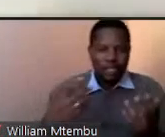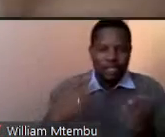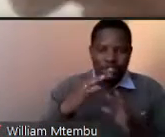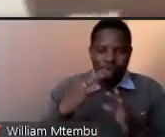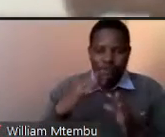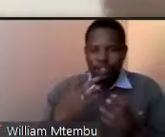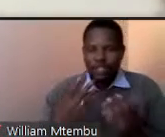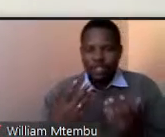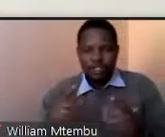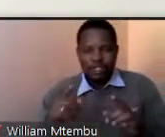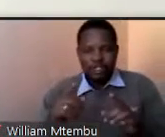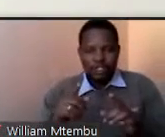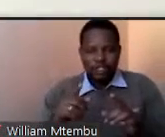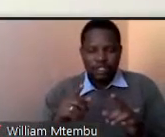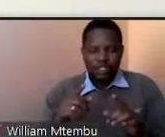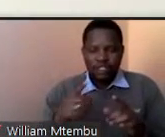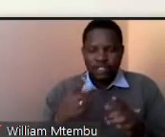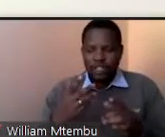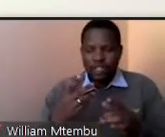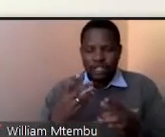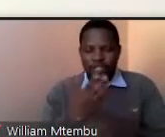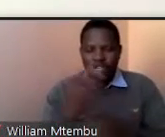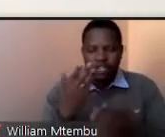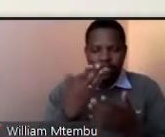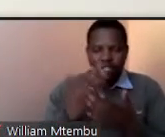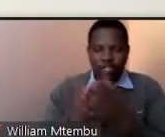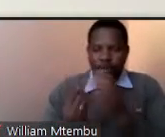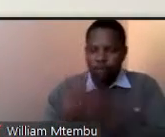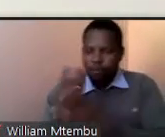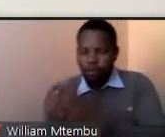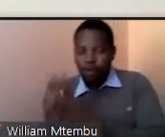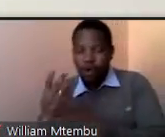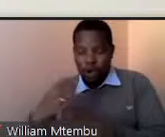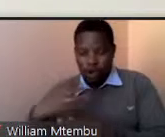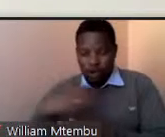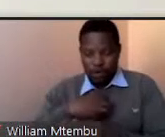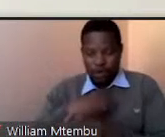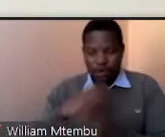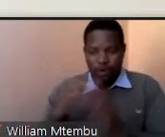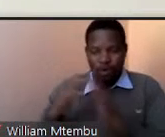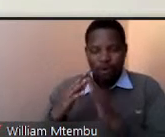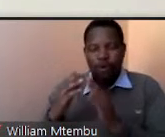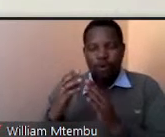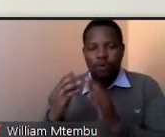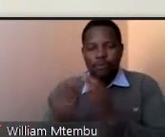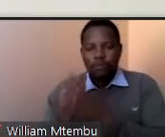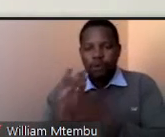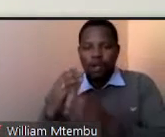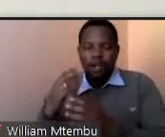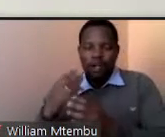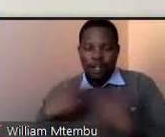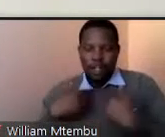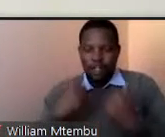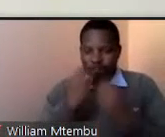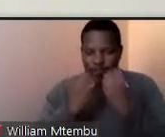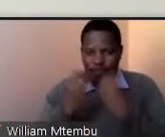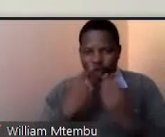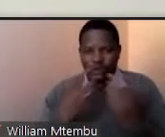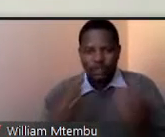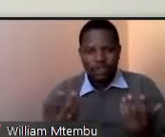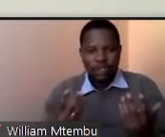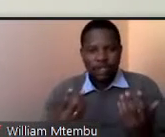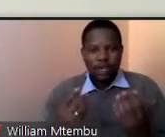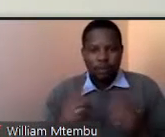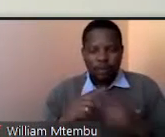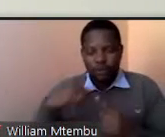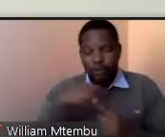eating healthier diets. And also, we are no longer, we've